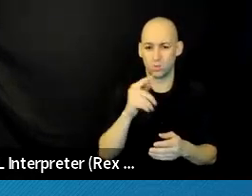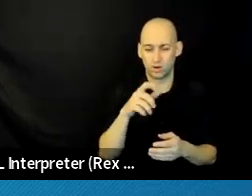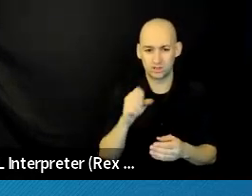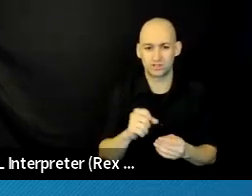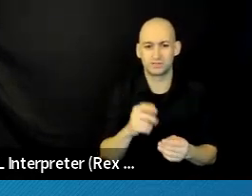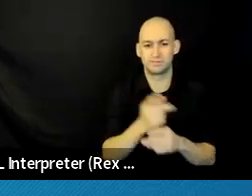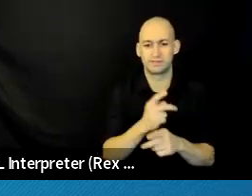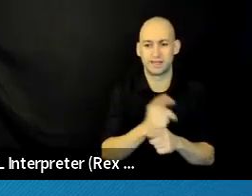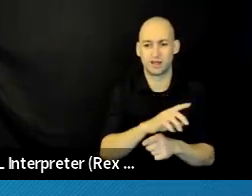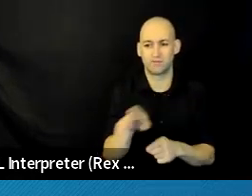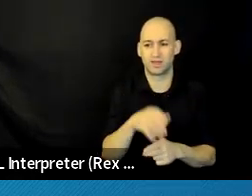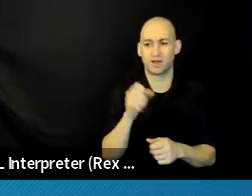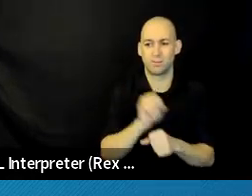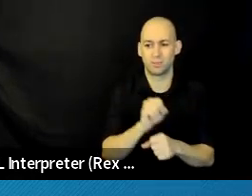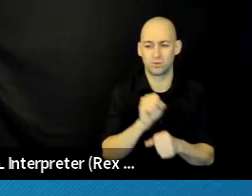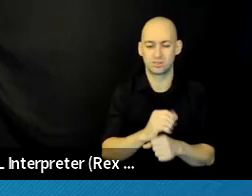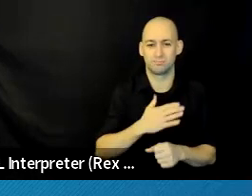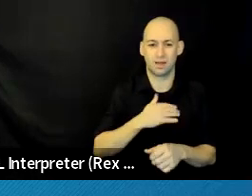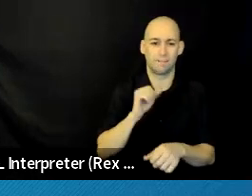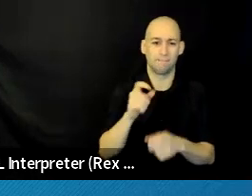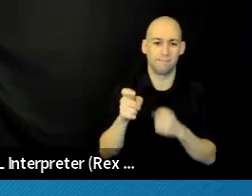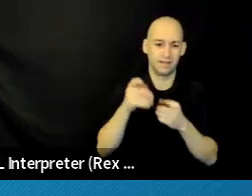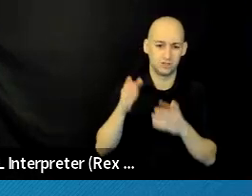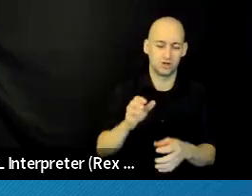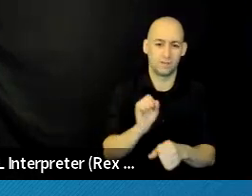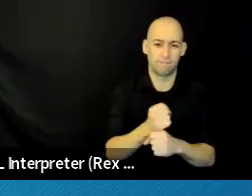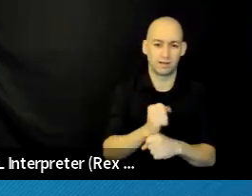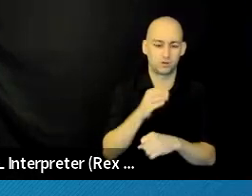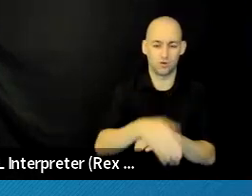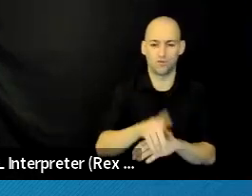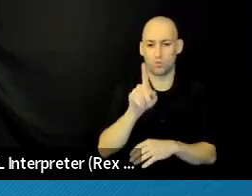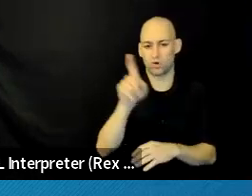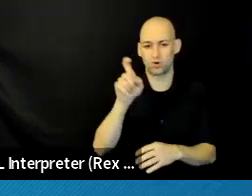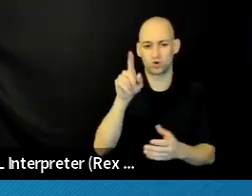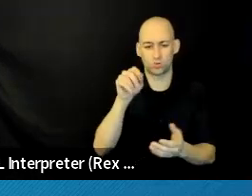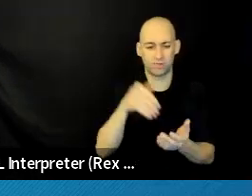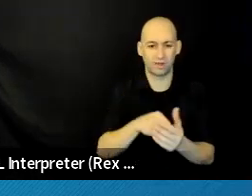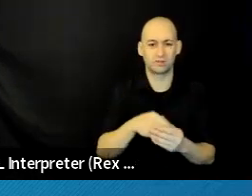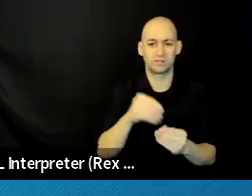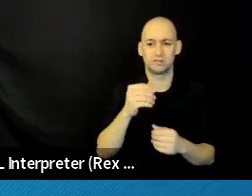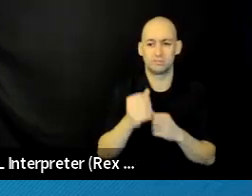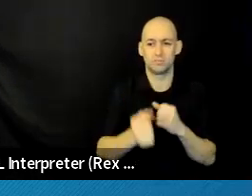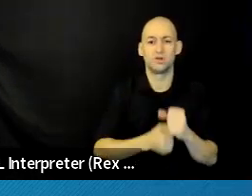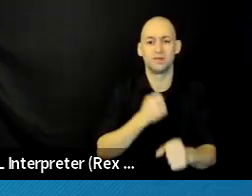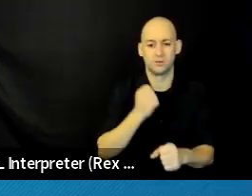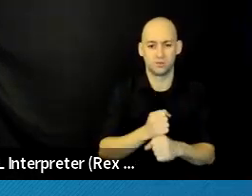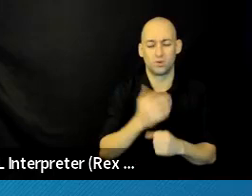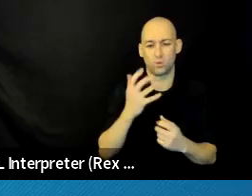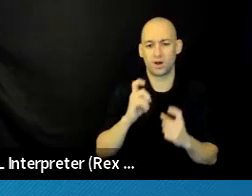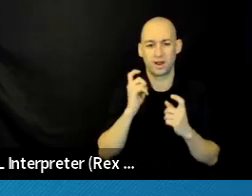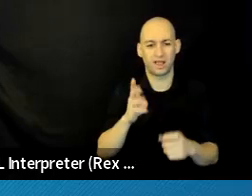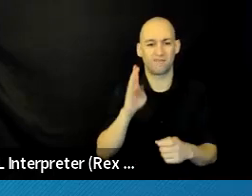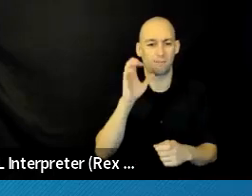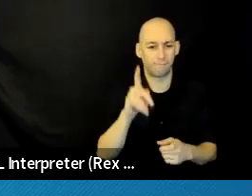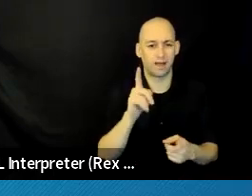employees. Our manager makes over $120,000 a year. So we always believe in giving back to the people that help us build this